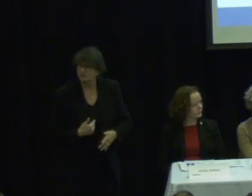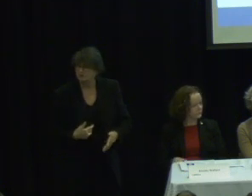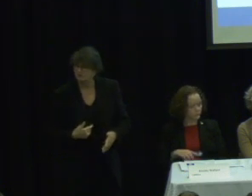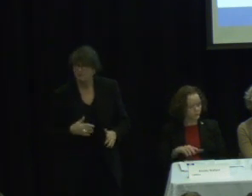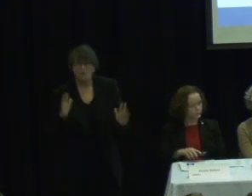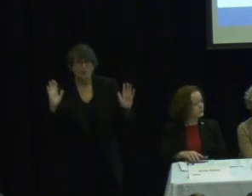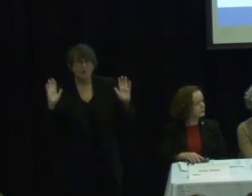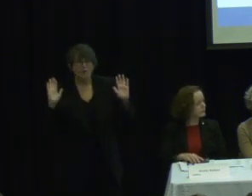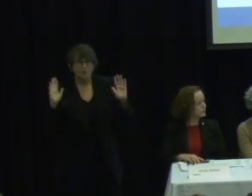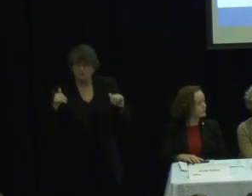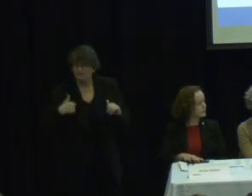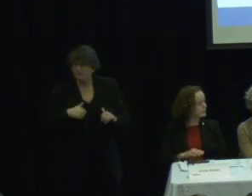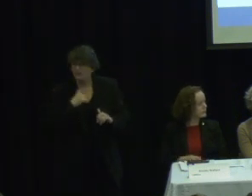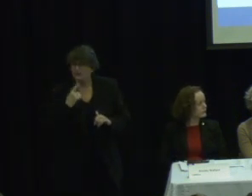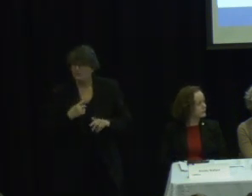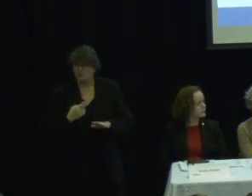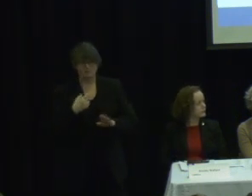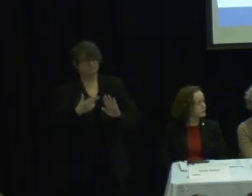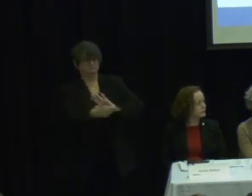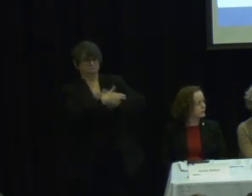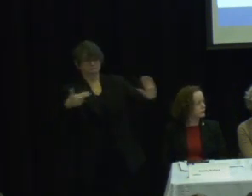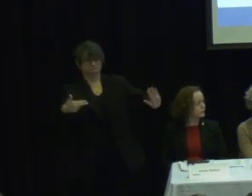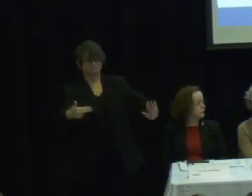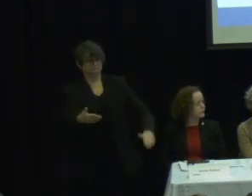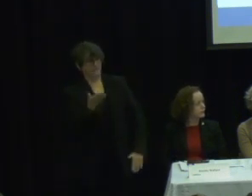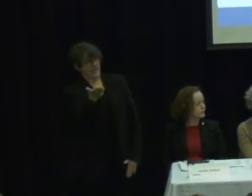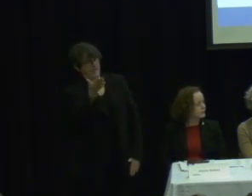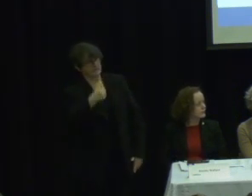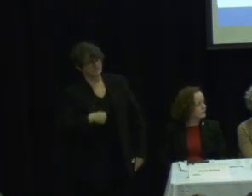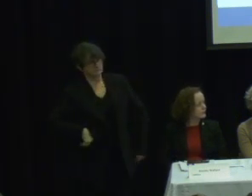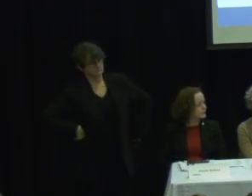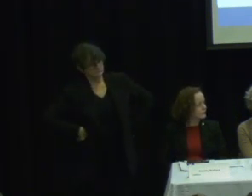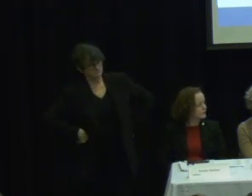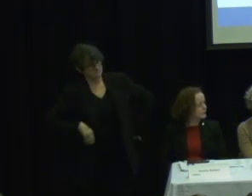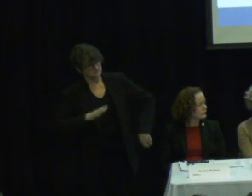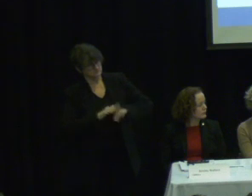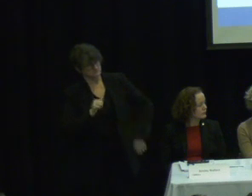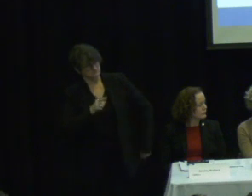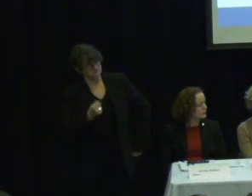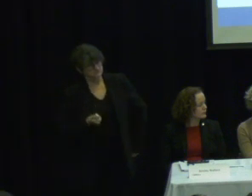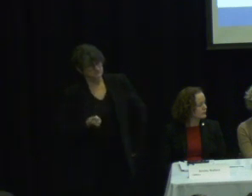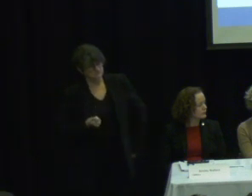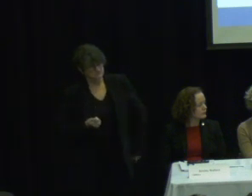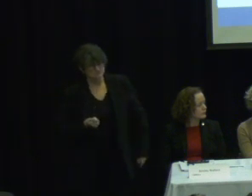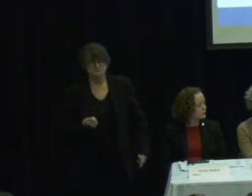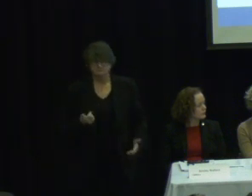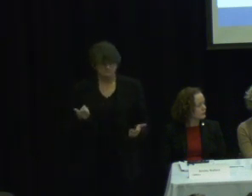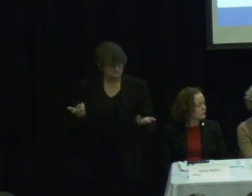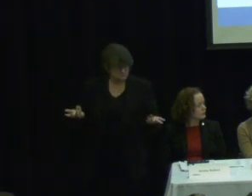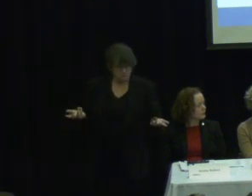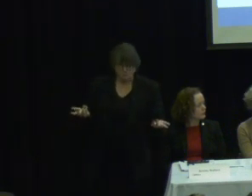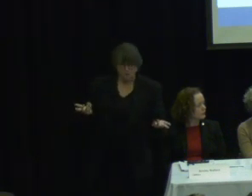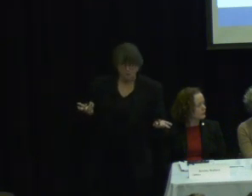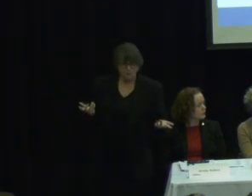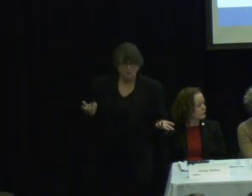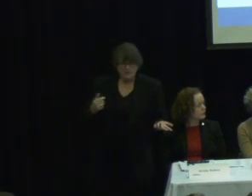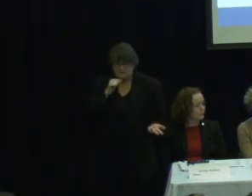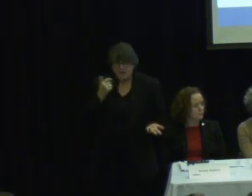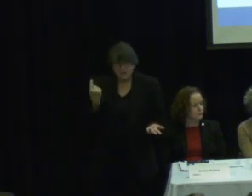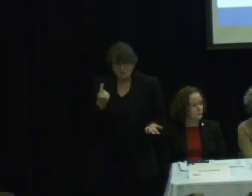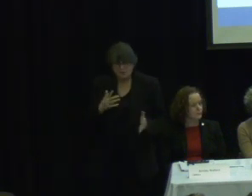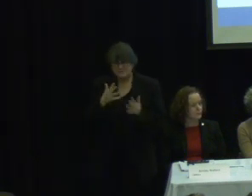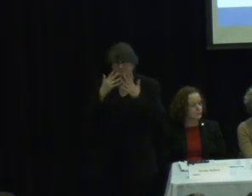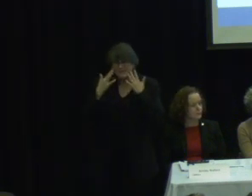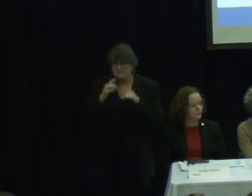to be civil. That means productive in calling each other out on this stuff, right? So I just want to say there's an outward